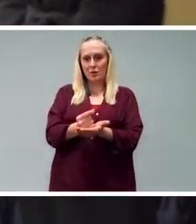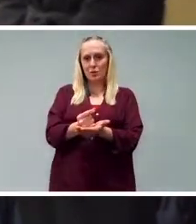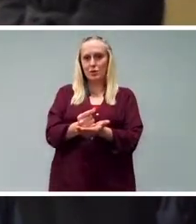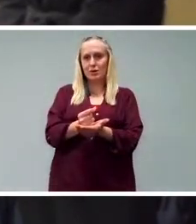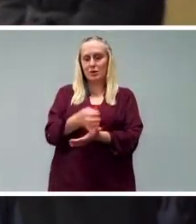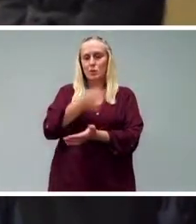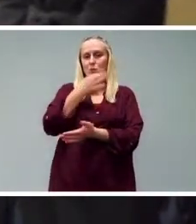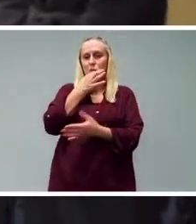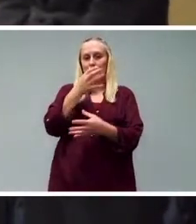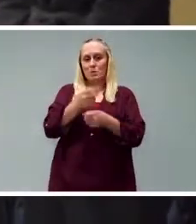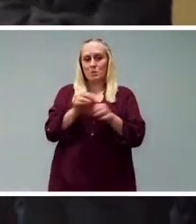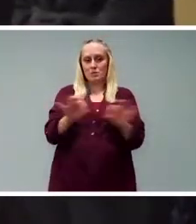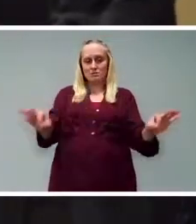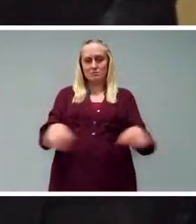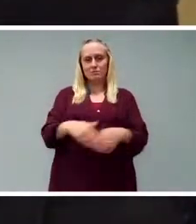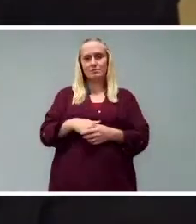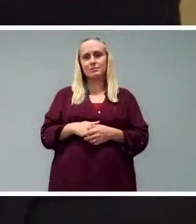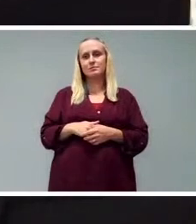license.